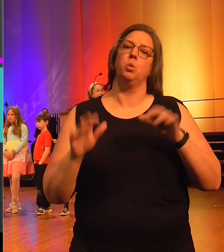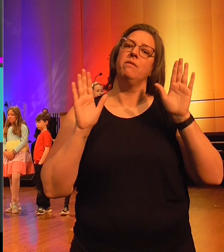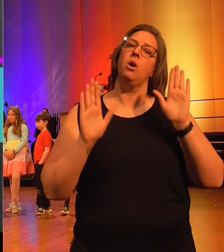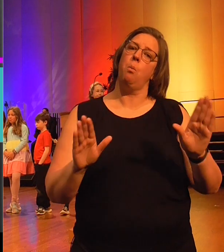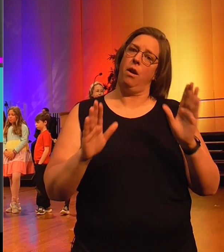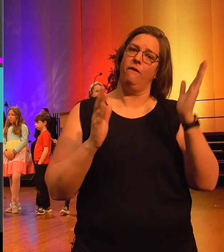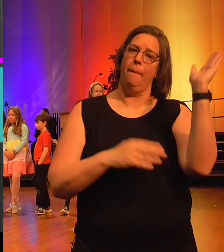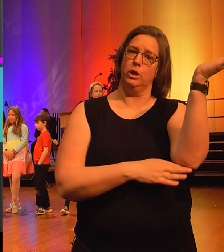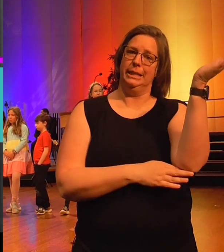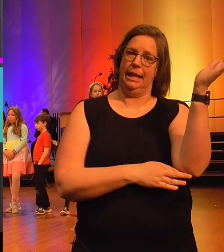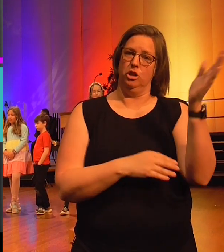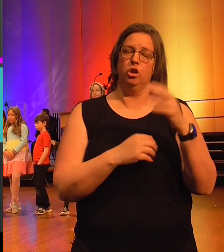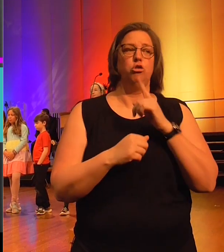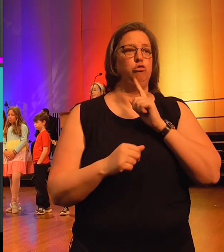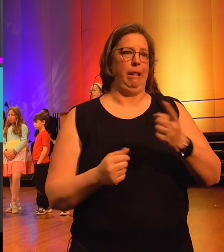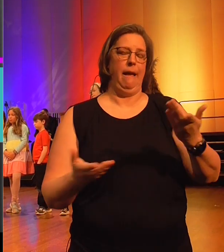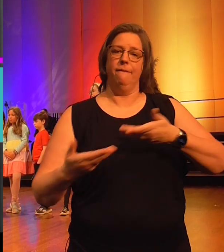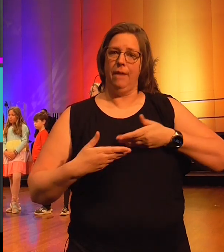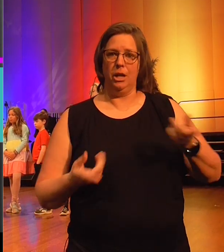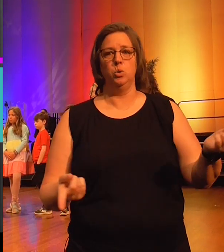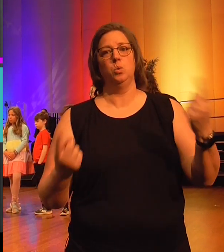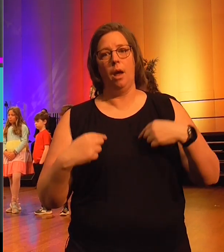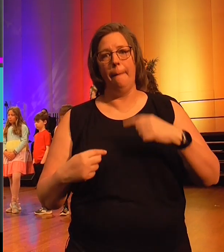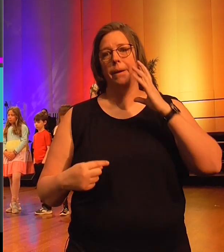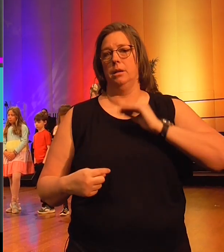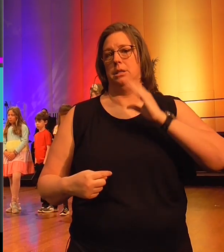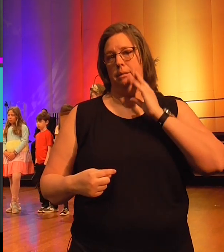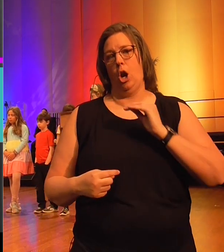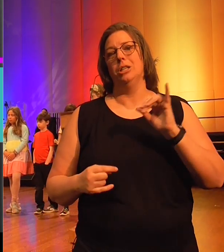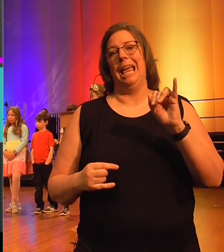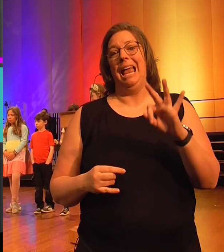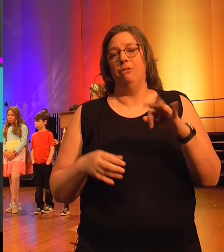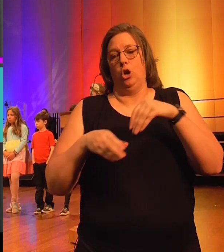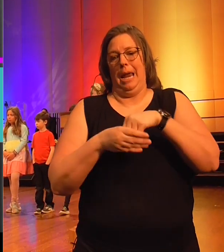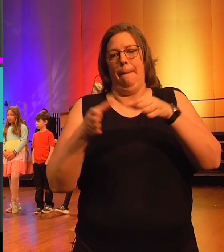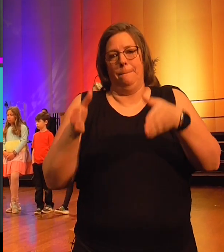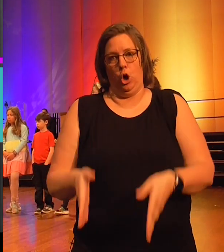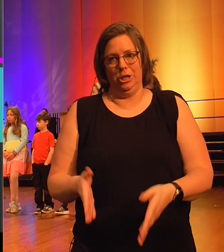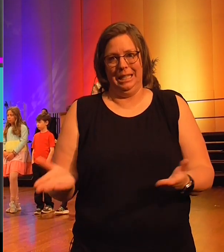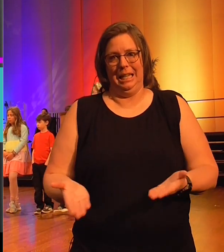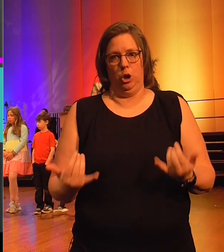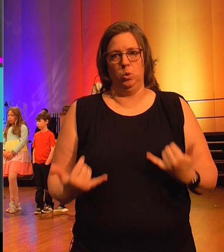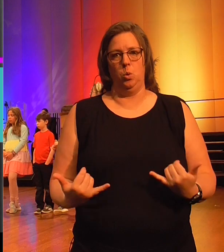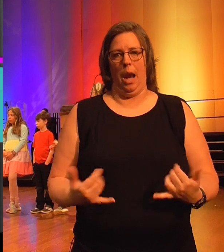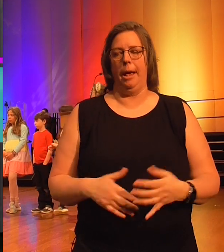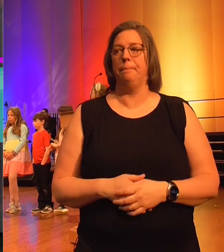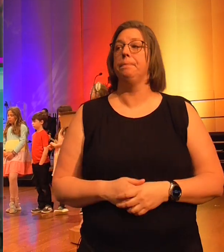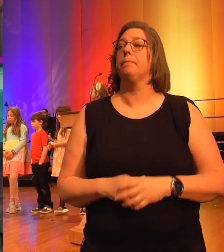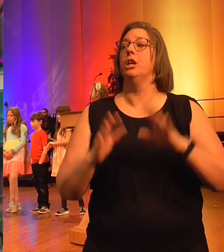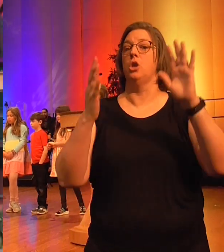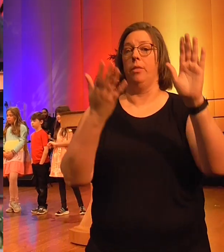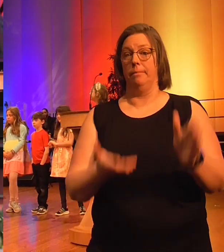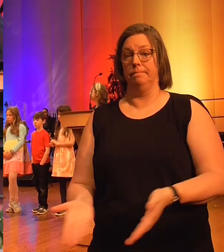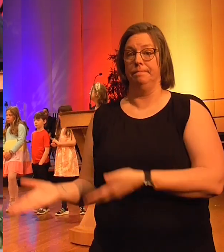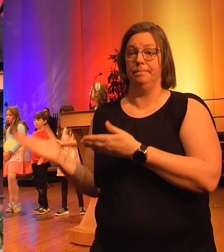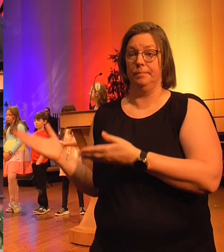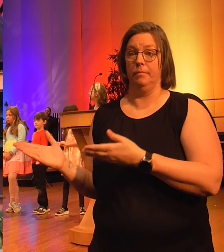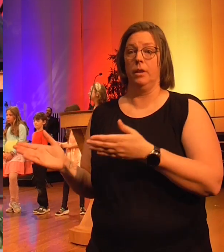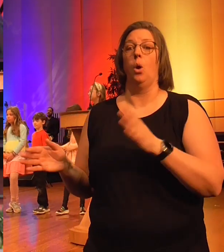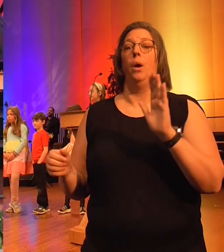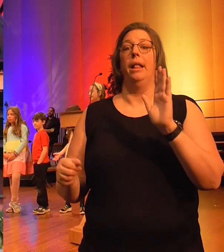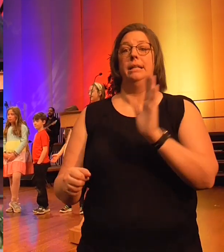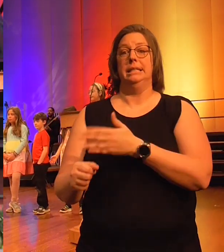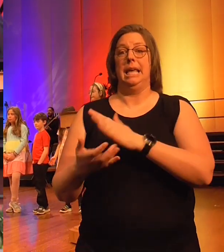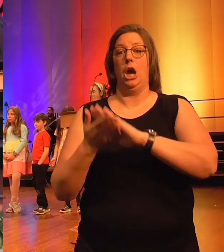place. And so really invite you over there to experience that if you're in person here at Mile High today. With that, the kids are going to help us sing our peace song, but first I